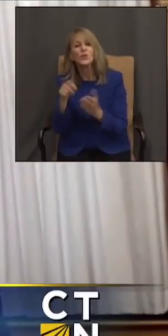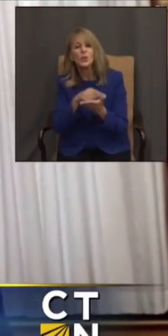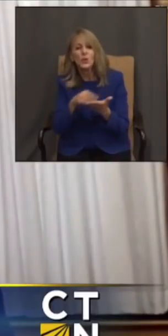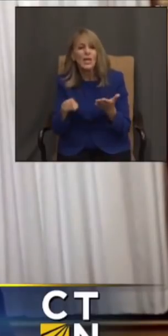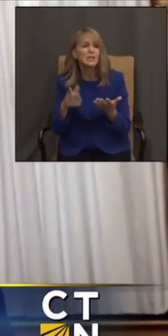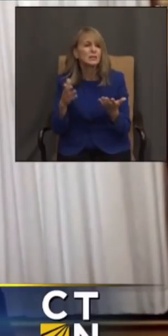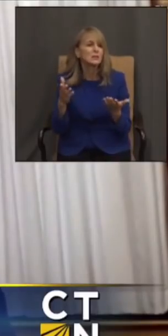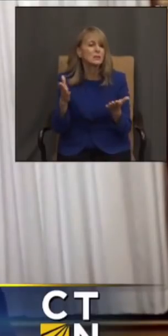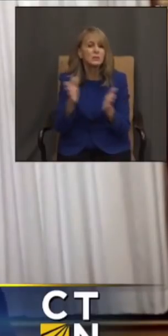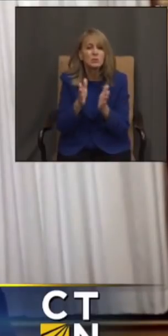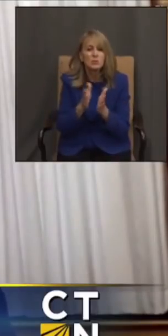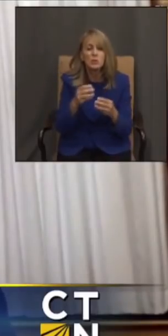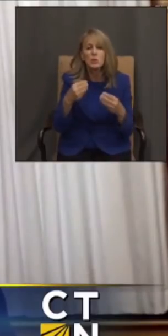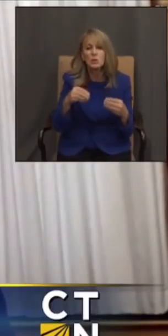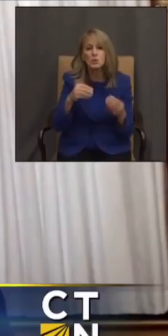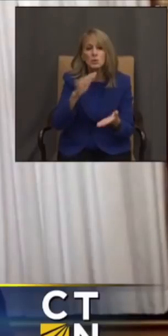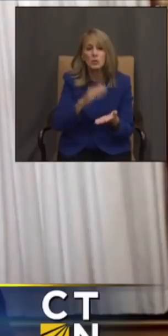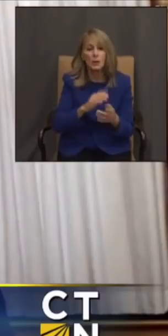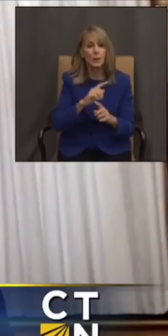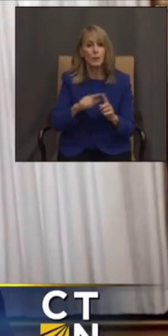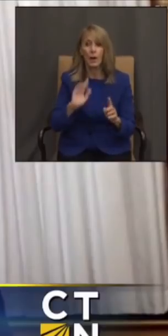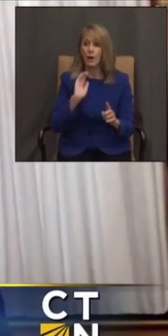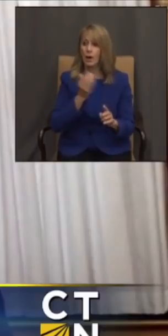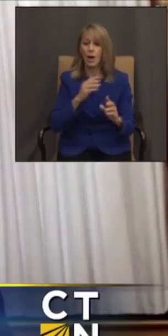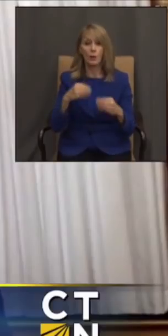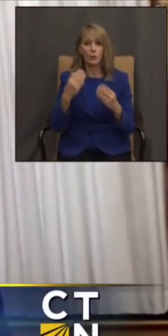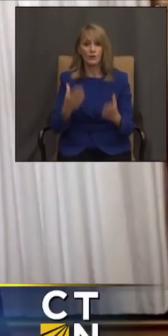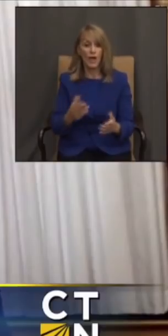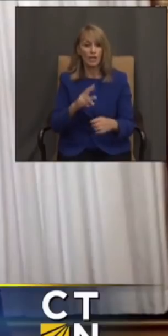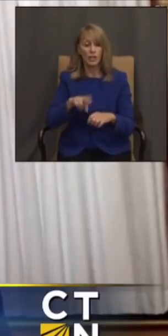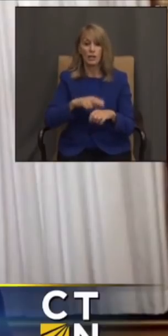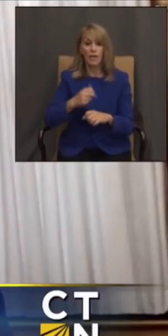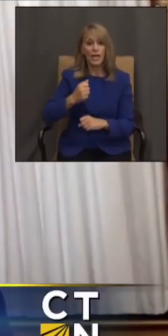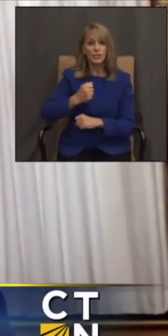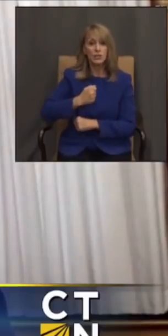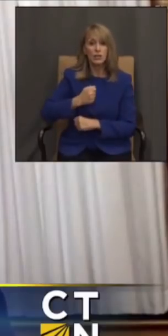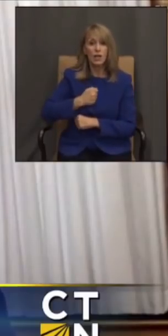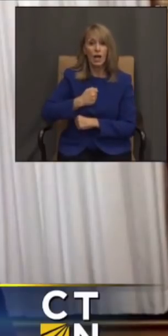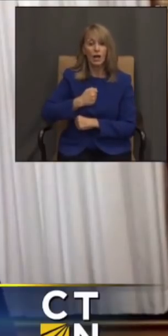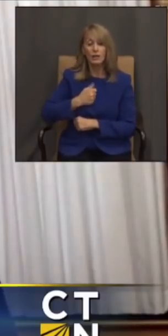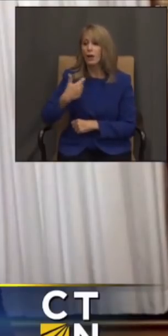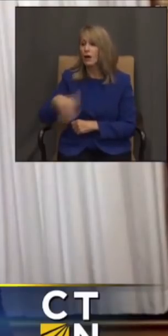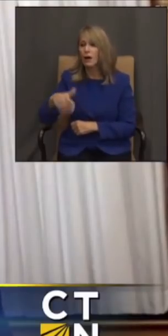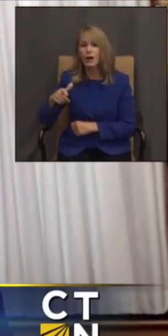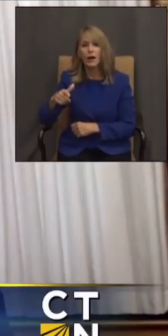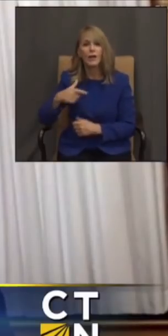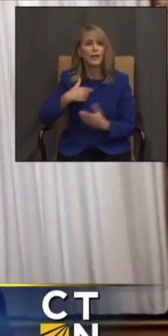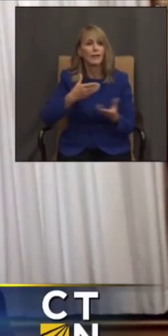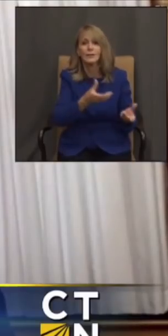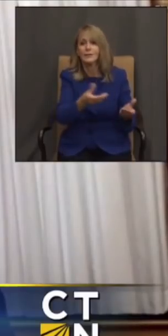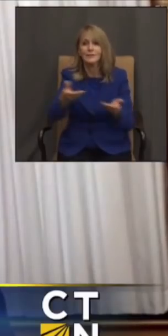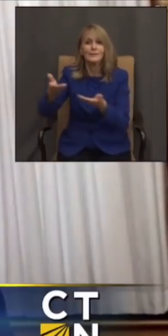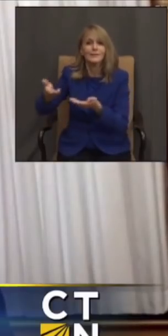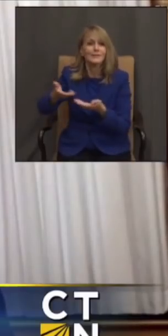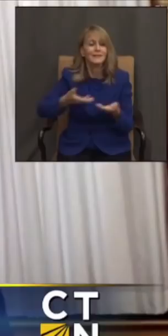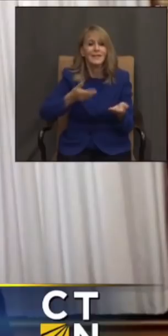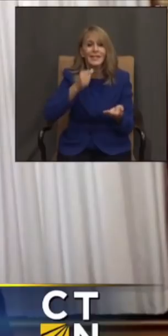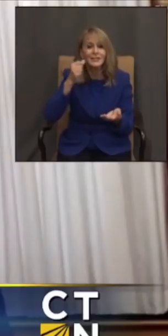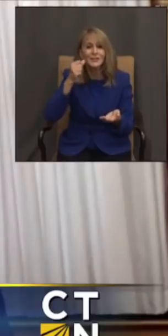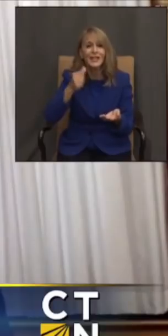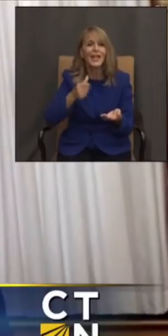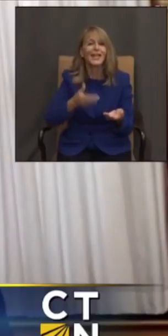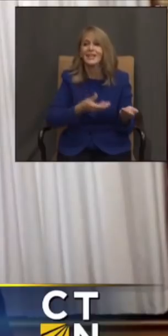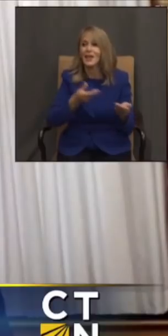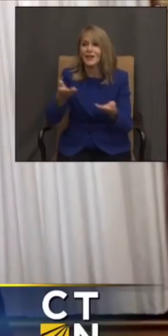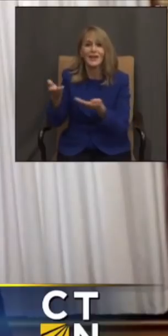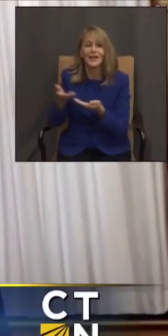pharmacies, but thanks to the heroics of our providers, our National Guard, who were, as the governor said, shuttling doses around the state yesterday, we